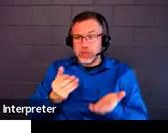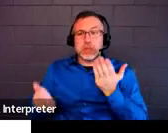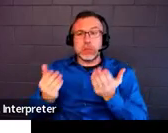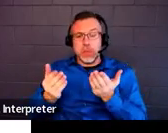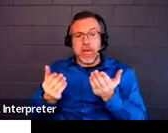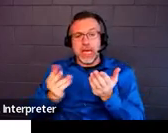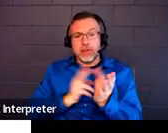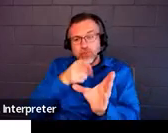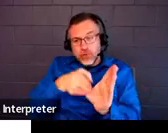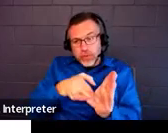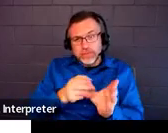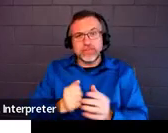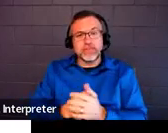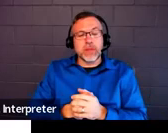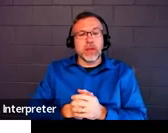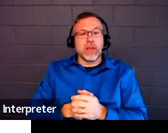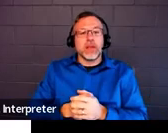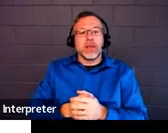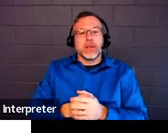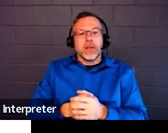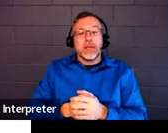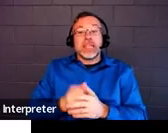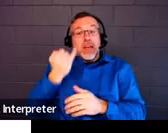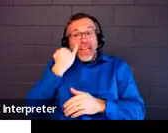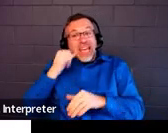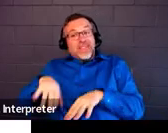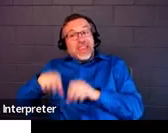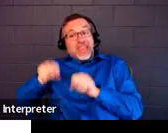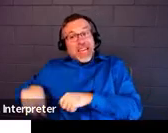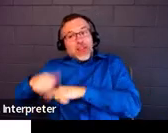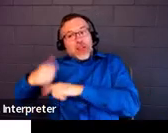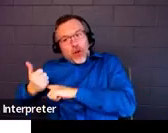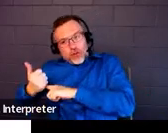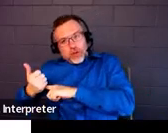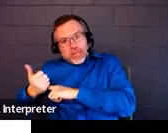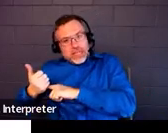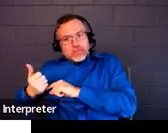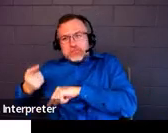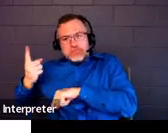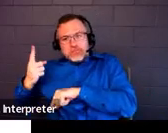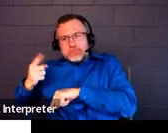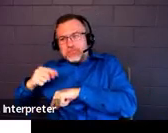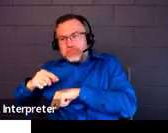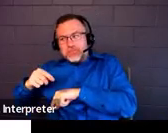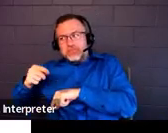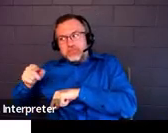there. Of course, not if they take the alternate, because if they take the alternate, they